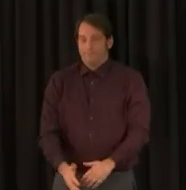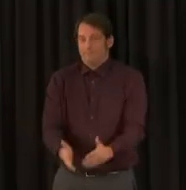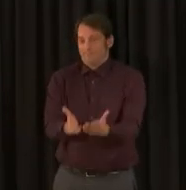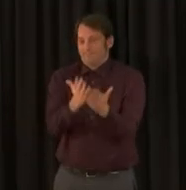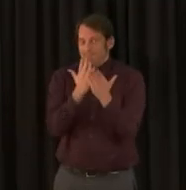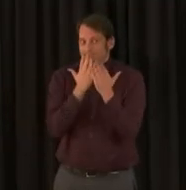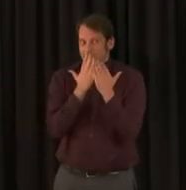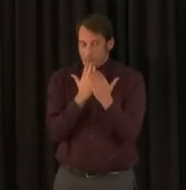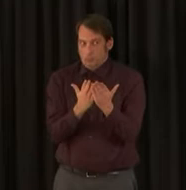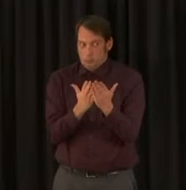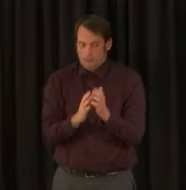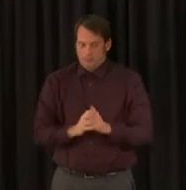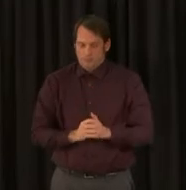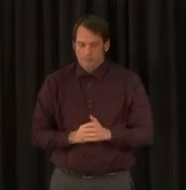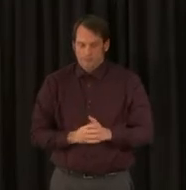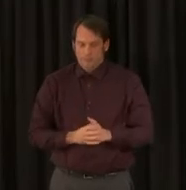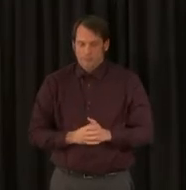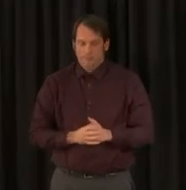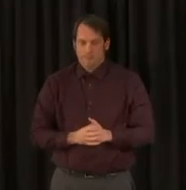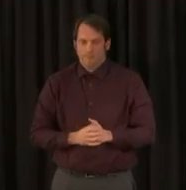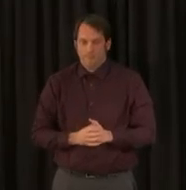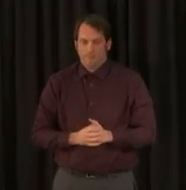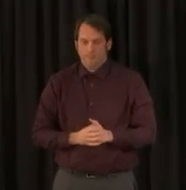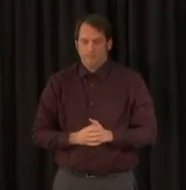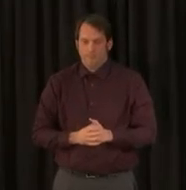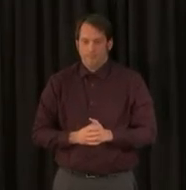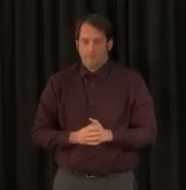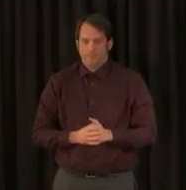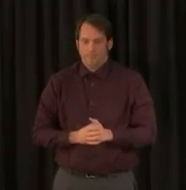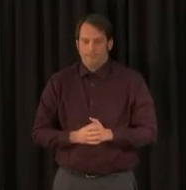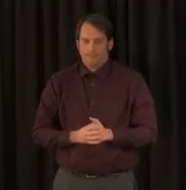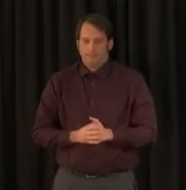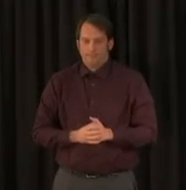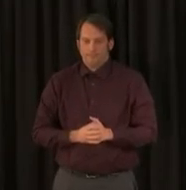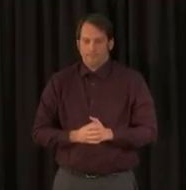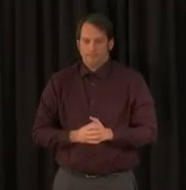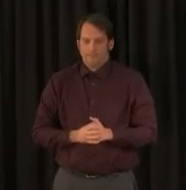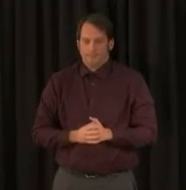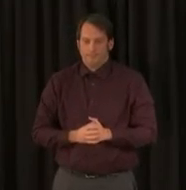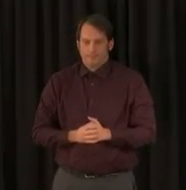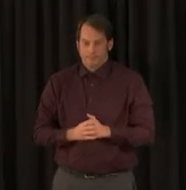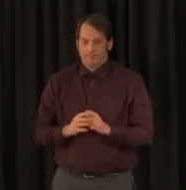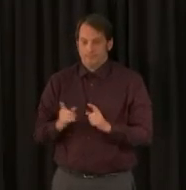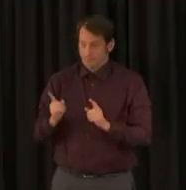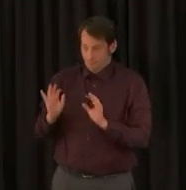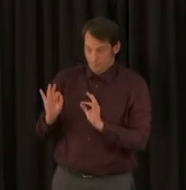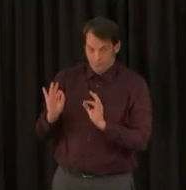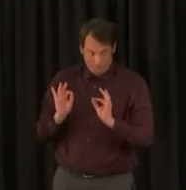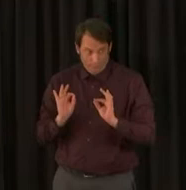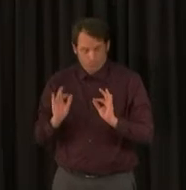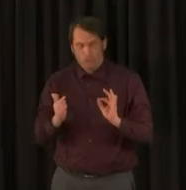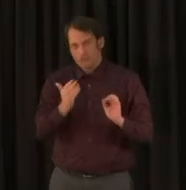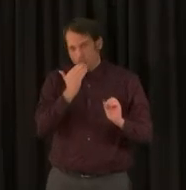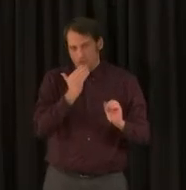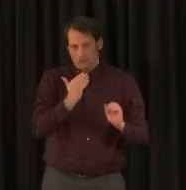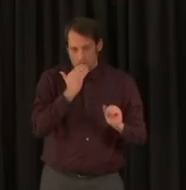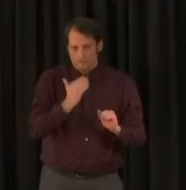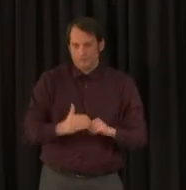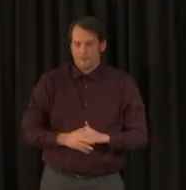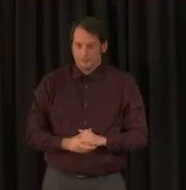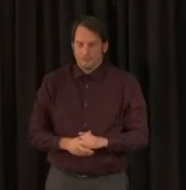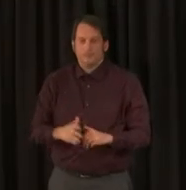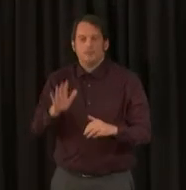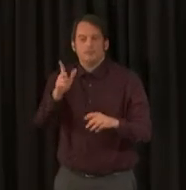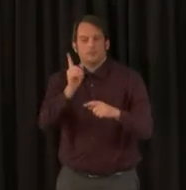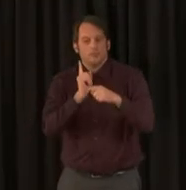there, inc@gmail.com. Tatiana has given me the head shake that I got that right, so that is good. So also wanted